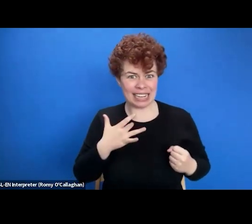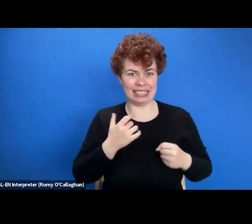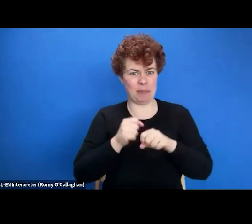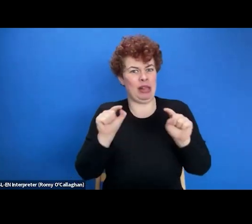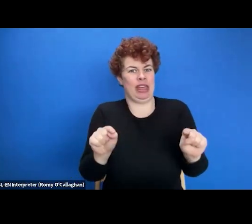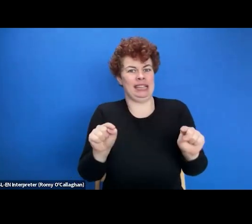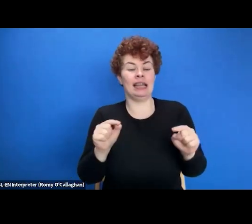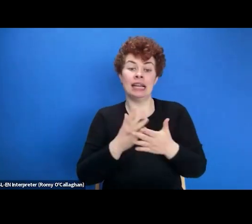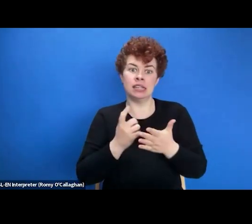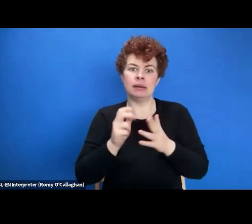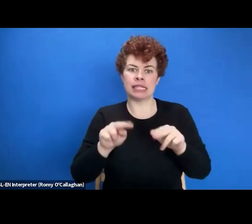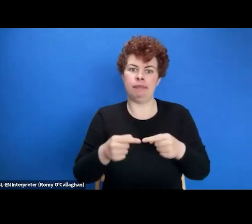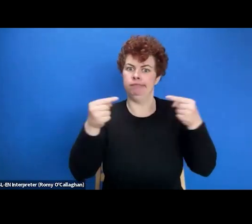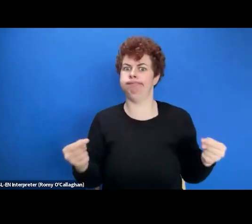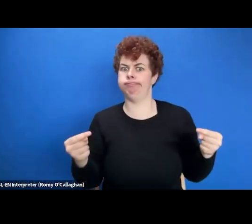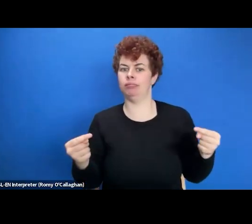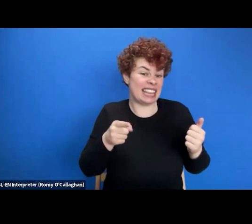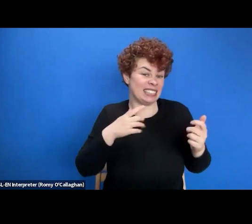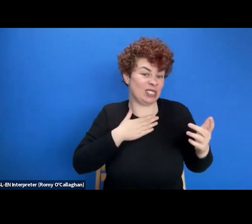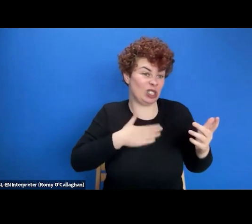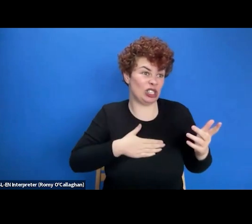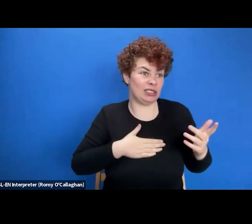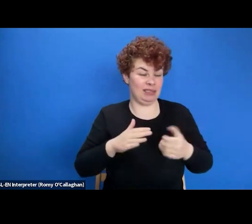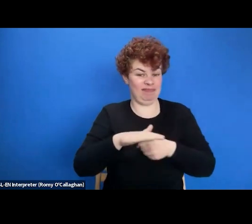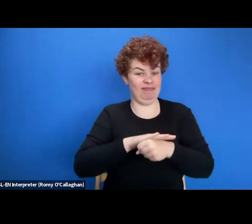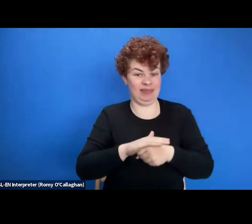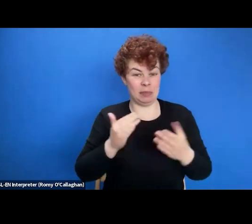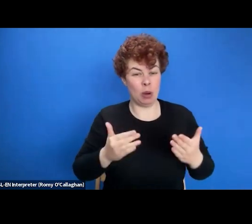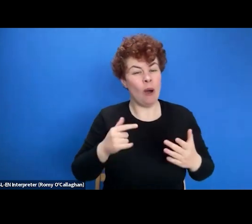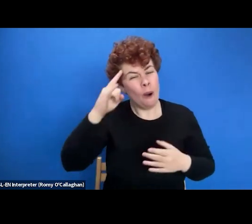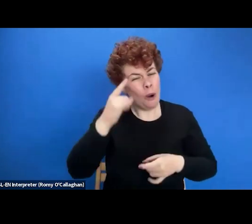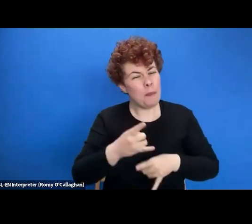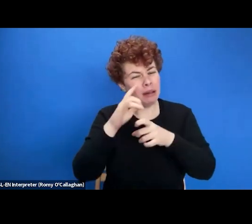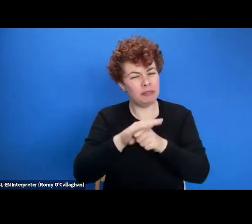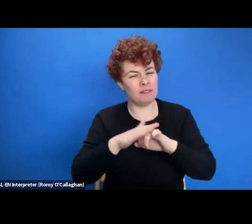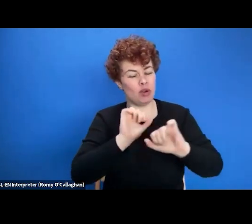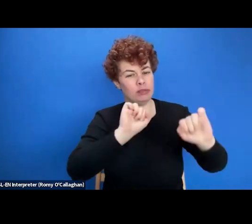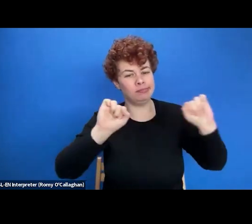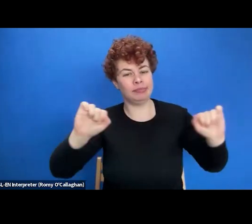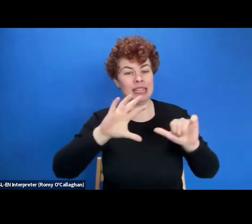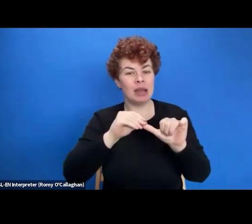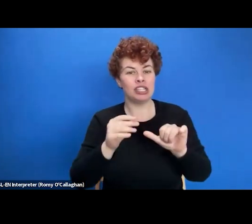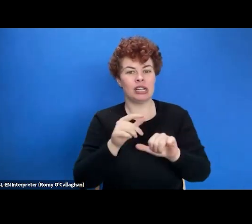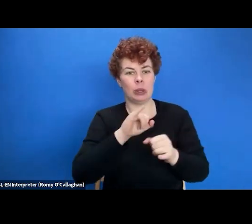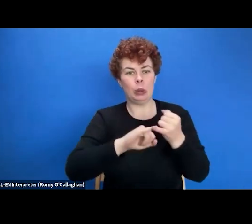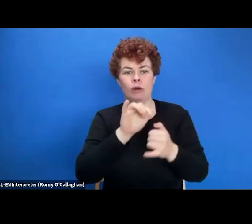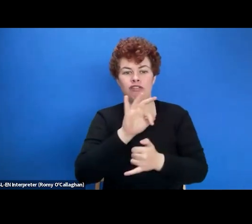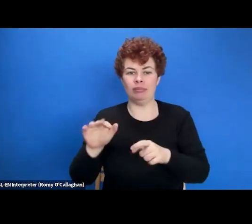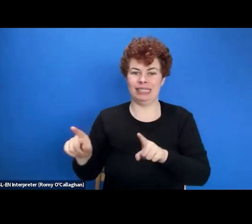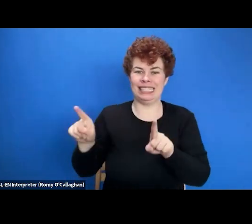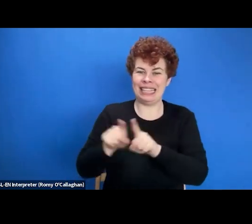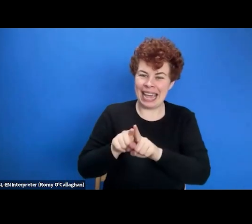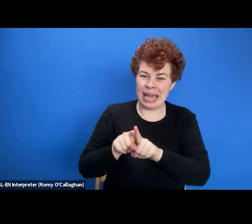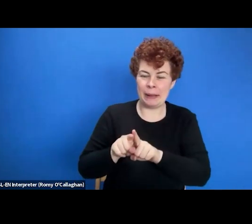So I think that was really, really useful. I hope that that's helpful for groups, particularly who are coming from the same kind of